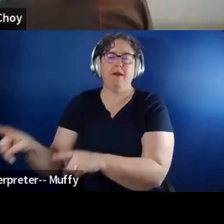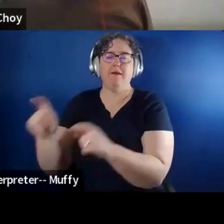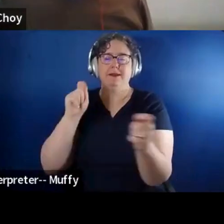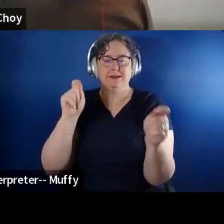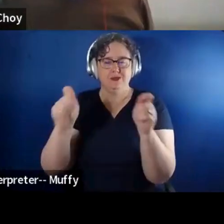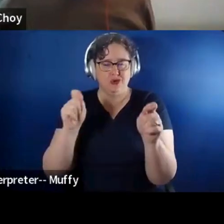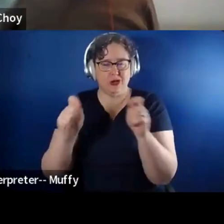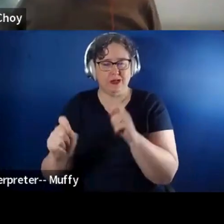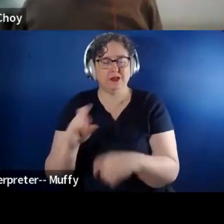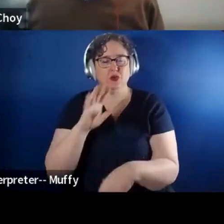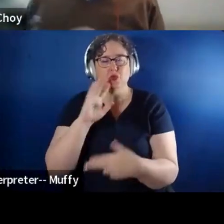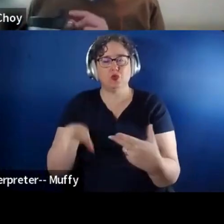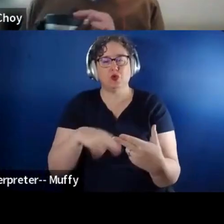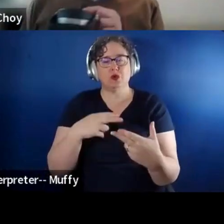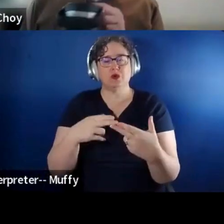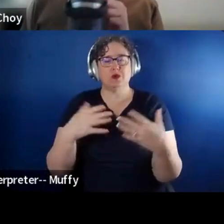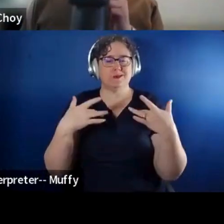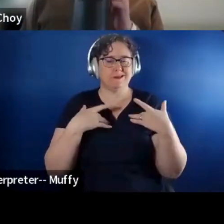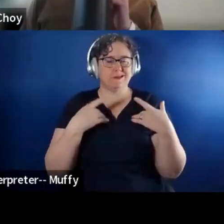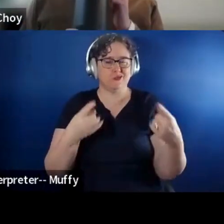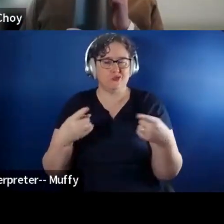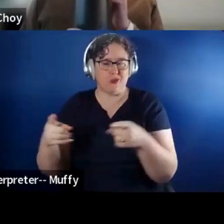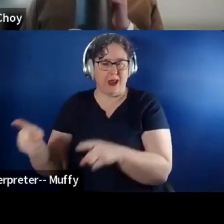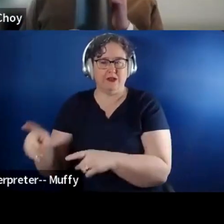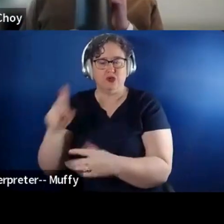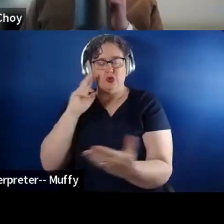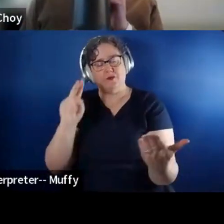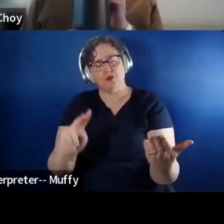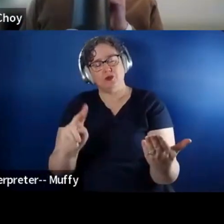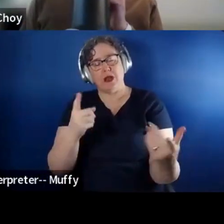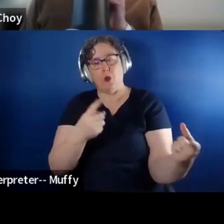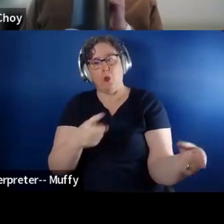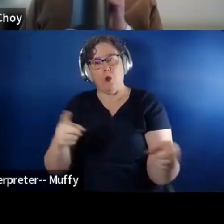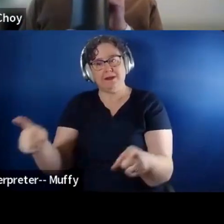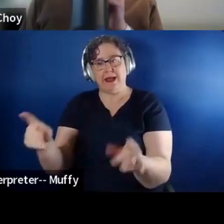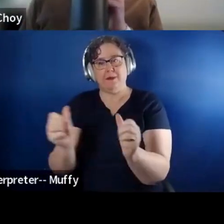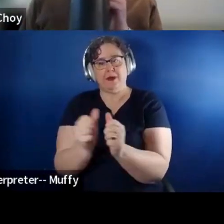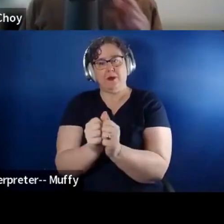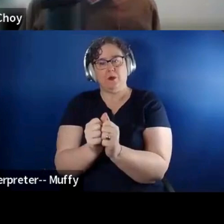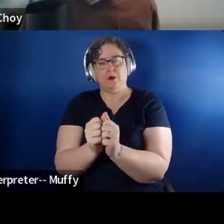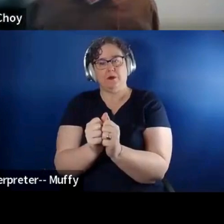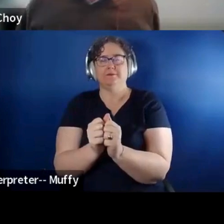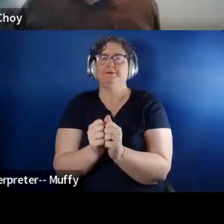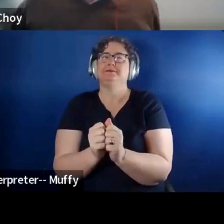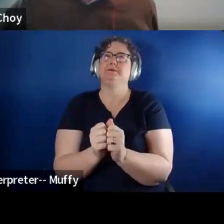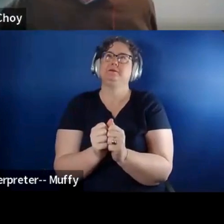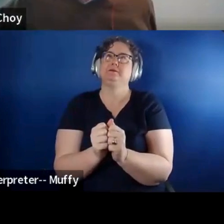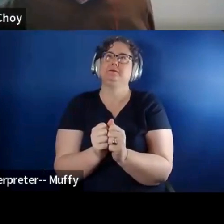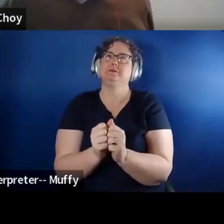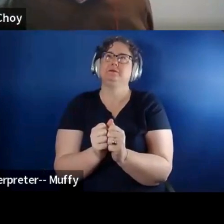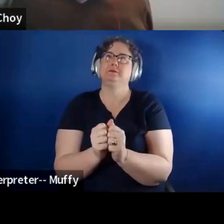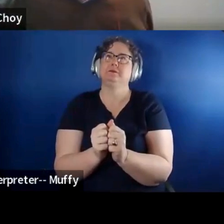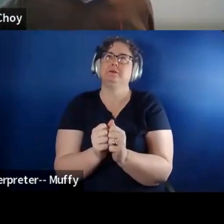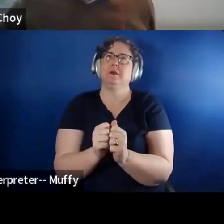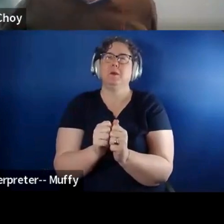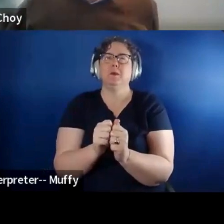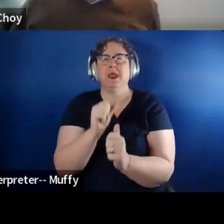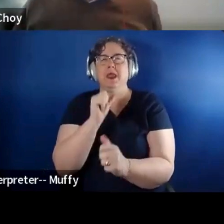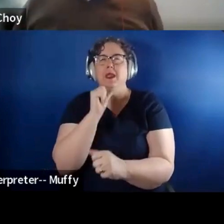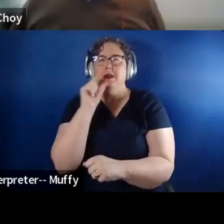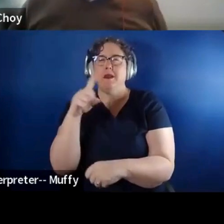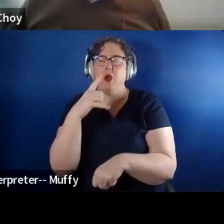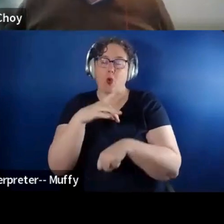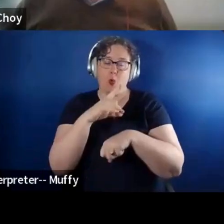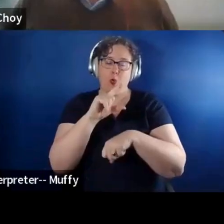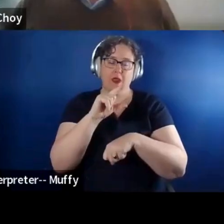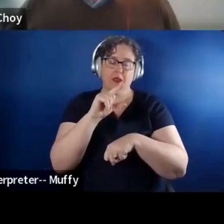when you're talking about trends, you have to take a look at what's going on for at a not so much at a geopolitical level, but certainly that